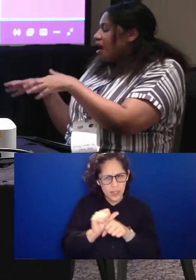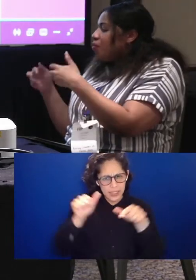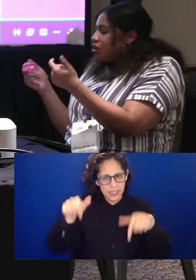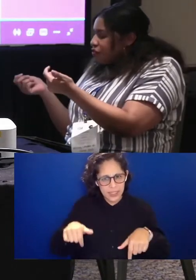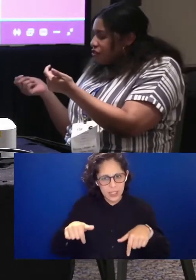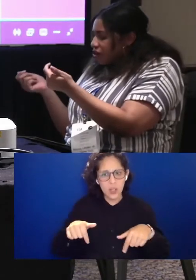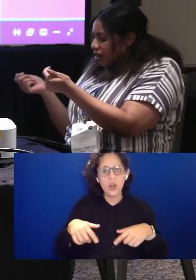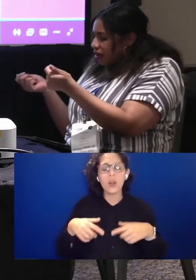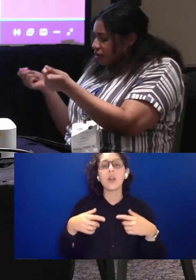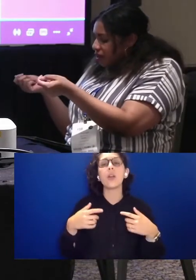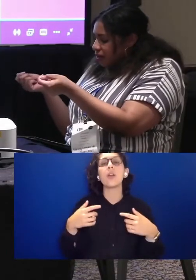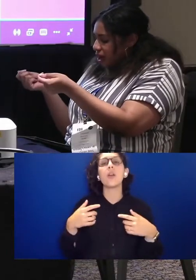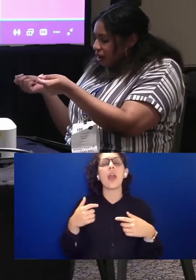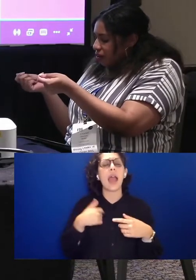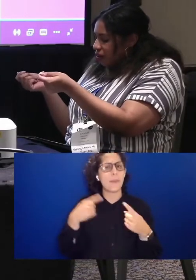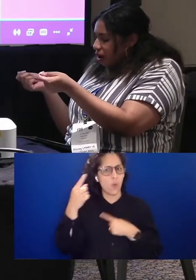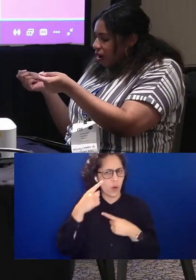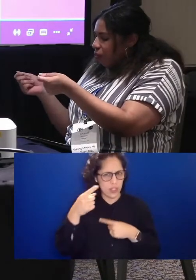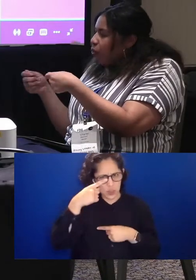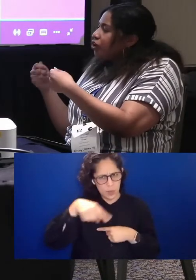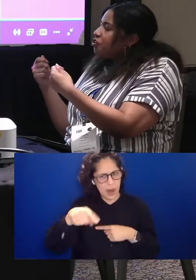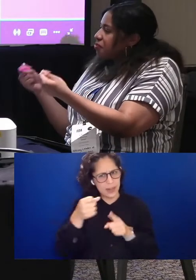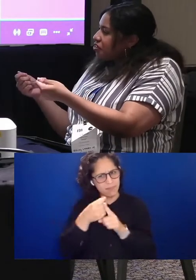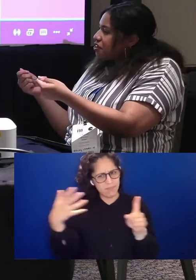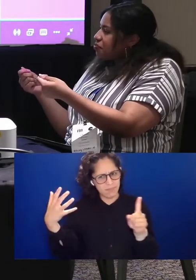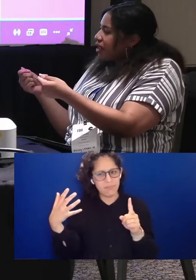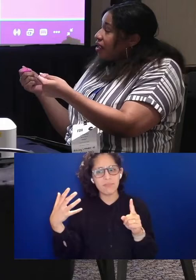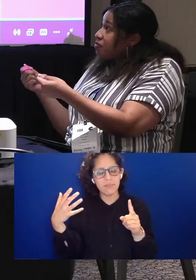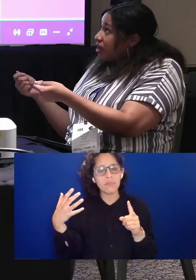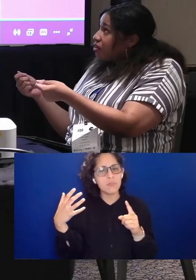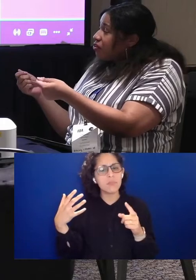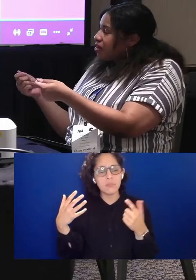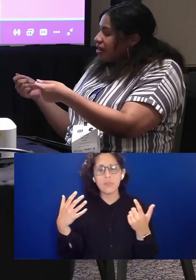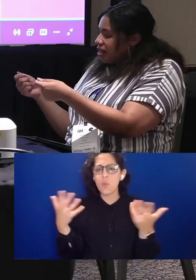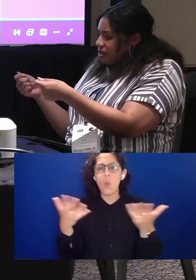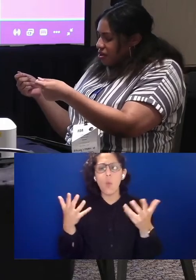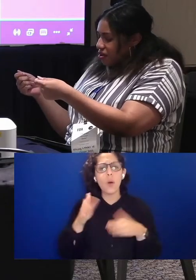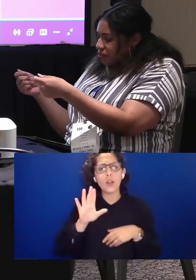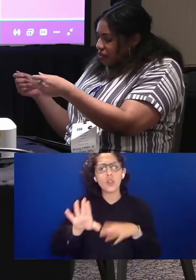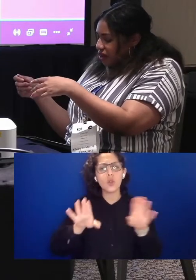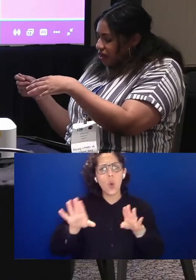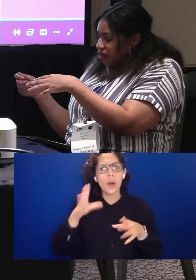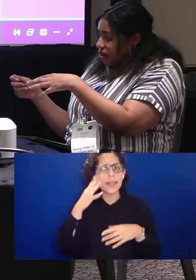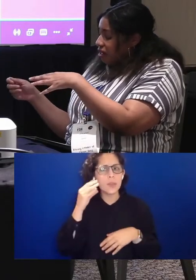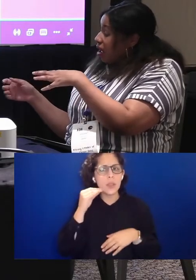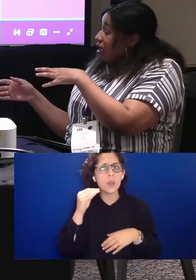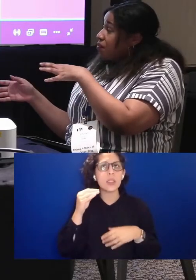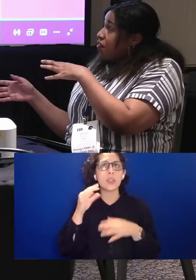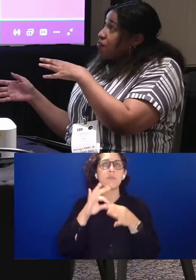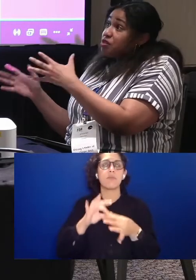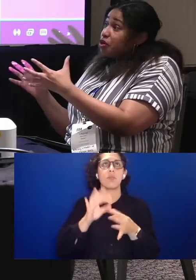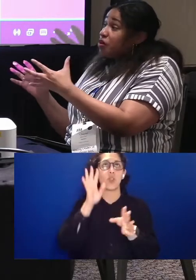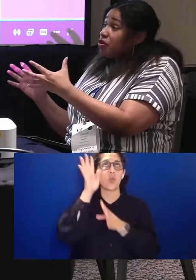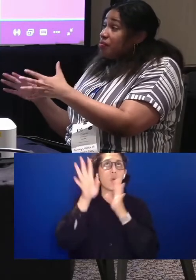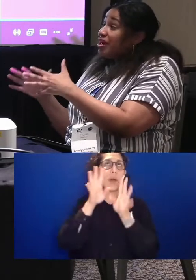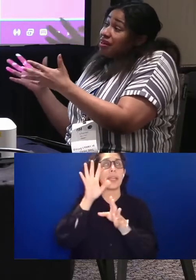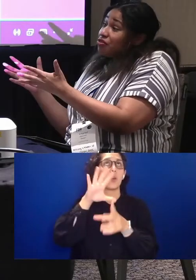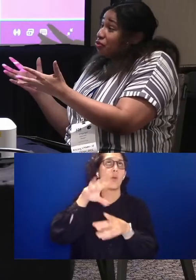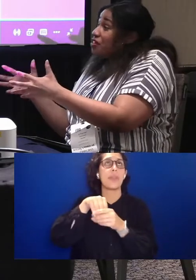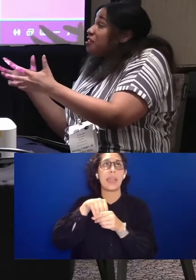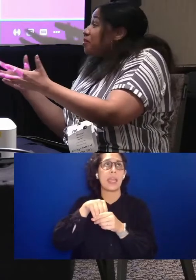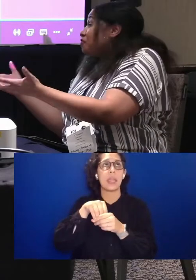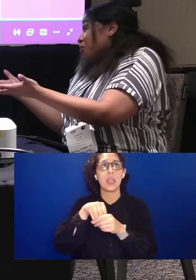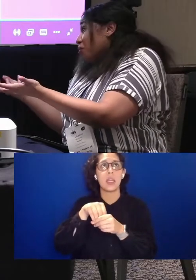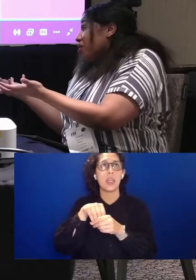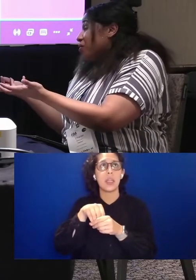so I'm wondering if you could talk a little bit about what your experience has been creating within the Pittsburgh community,